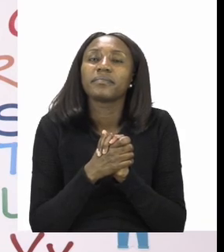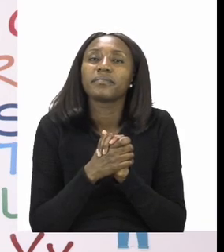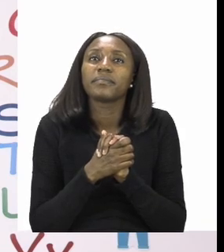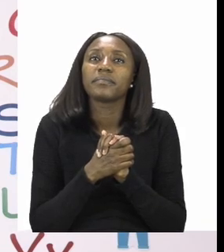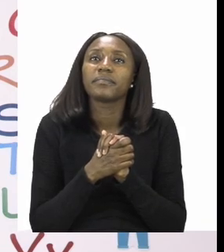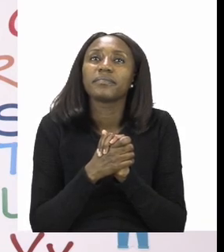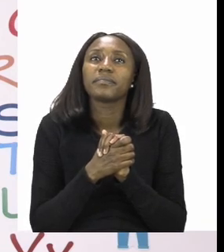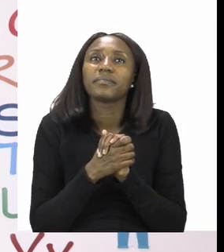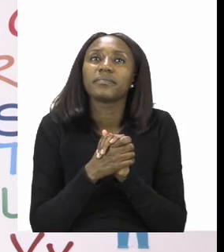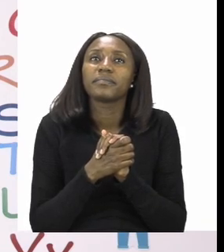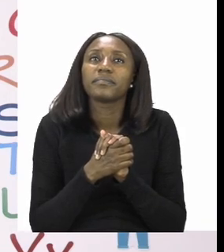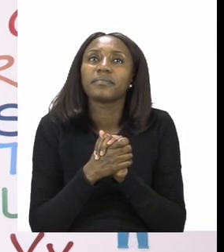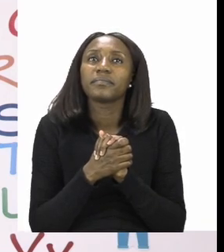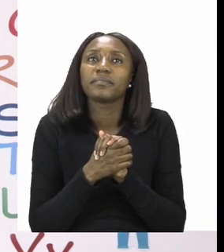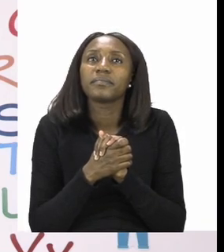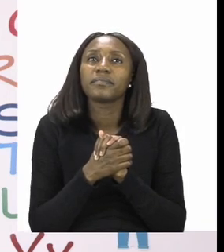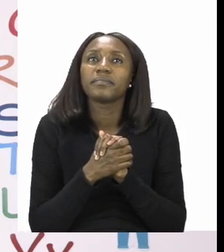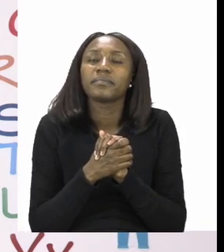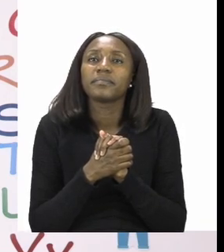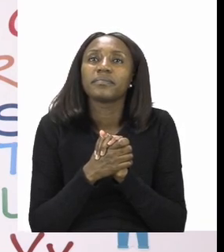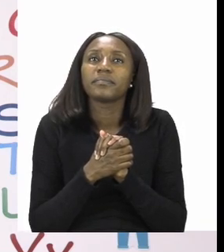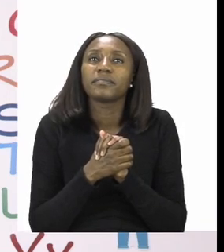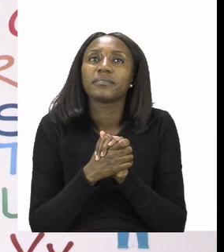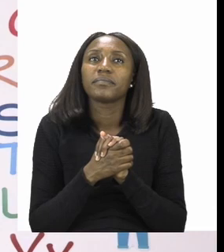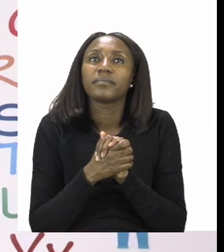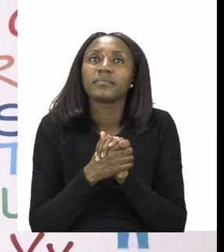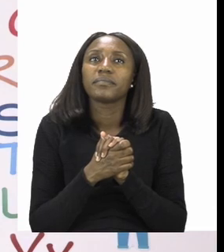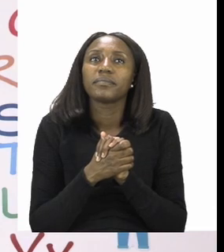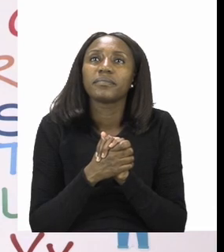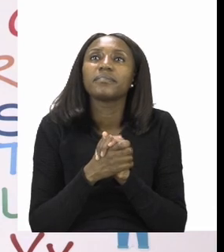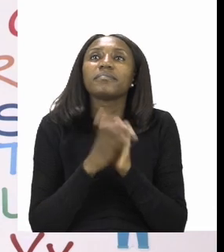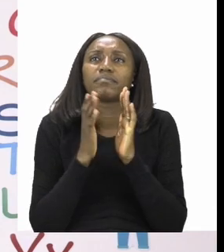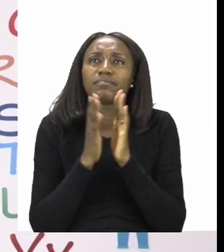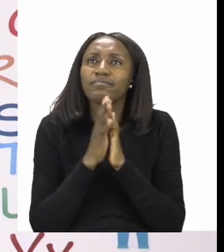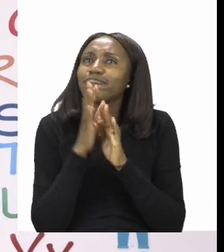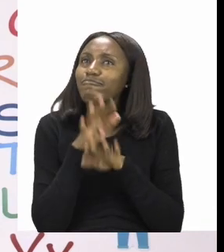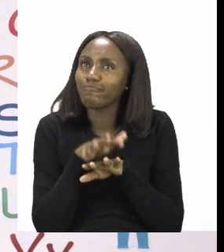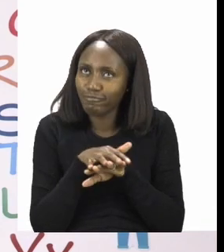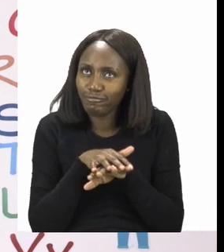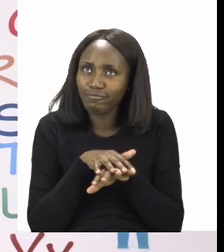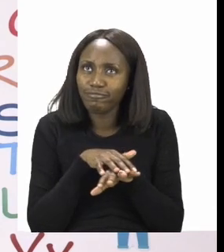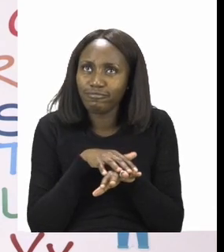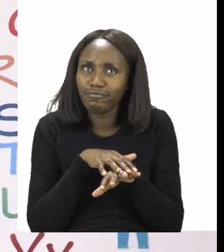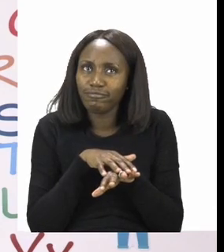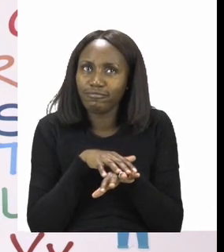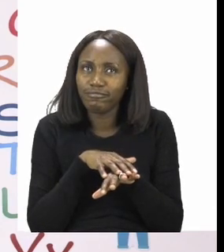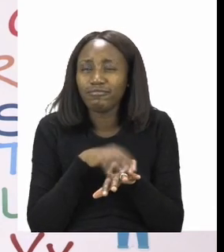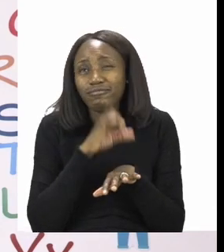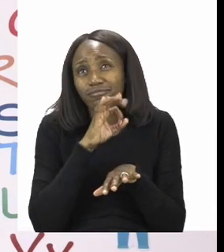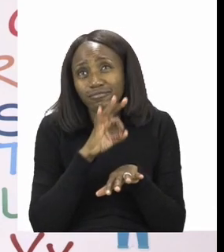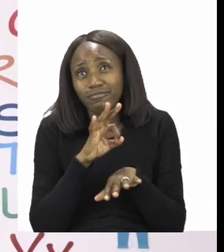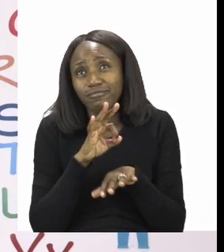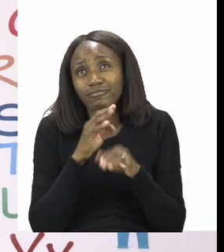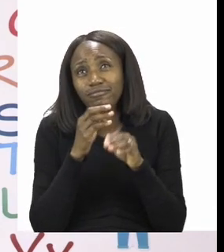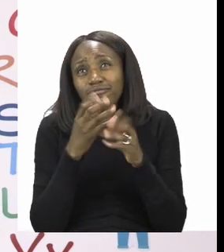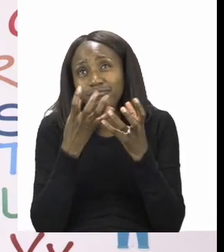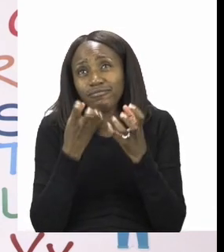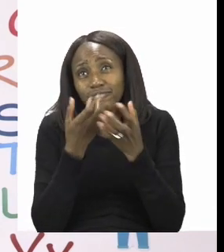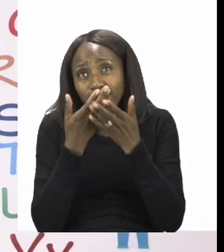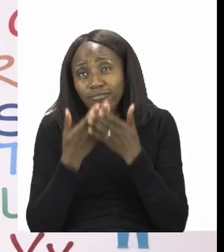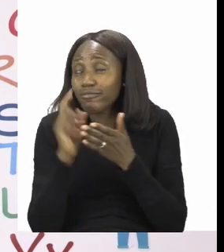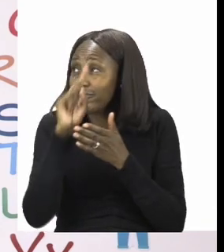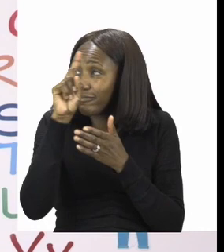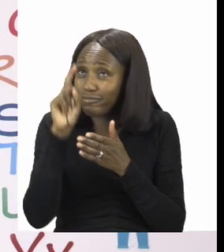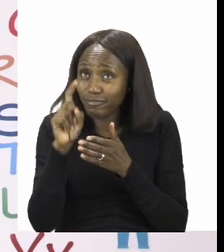write the name of the thing. Take your time, boys and girls. You might need a little bit of help from an adult,